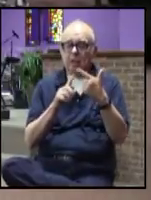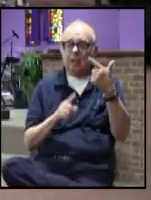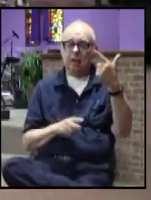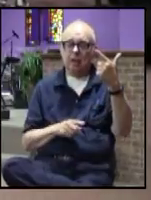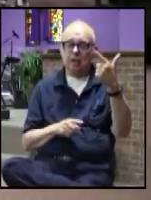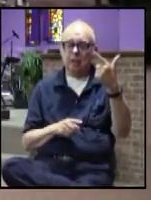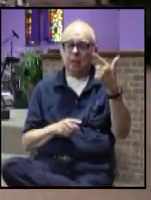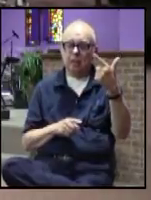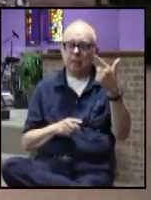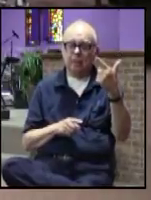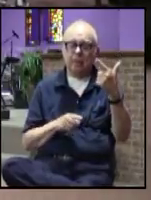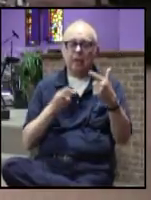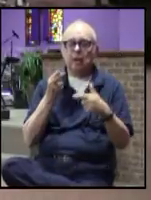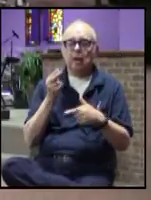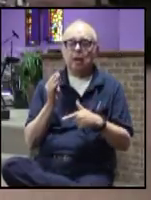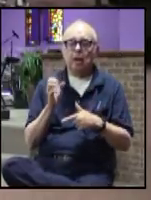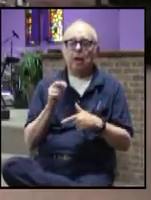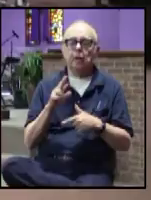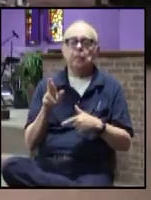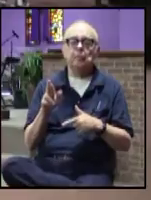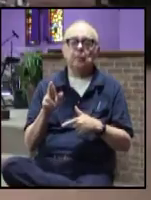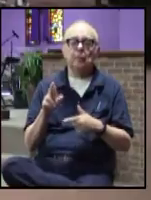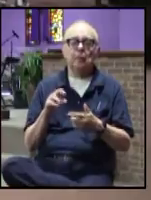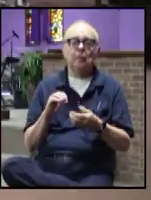2 is humor or laughter.